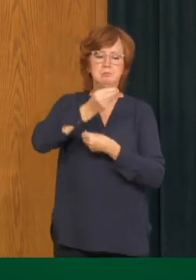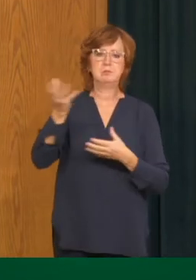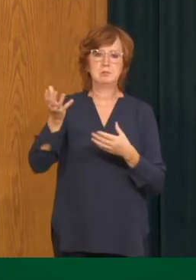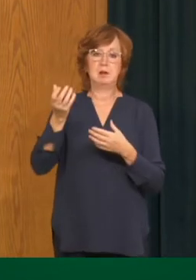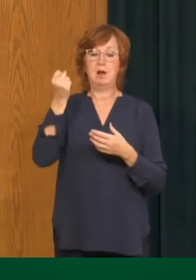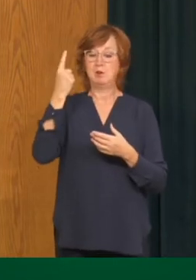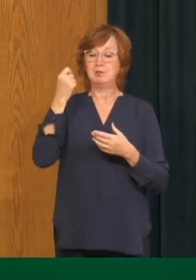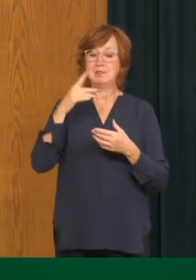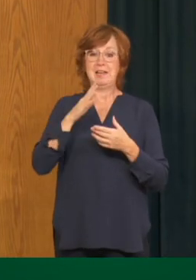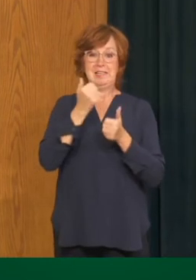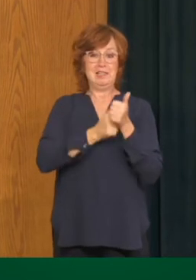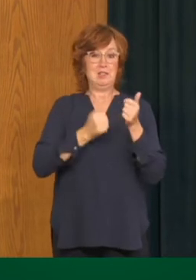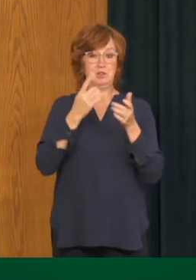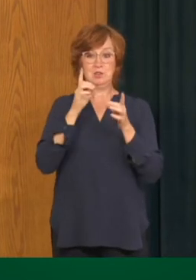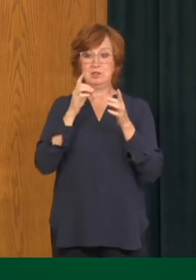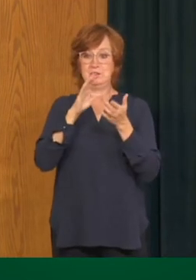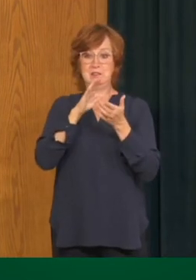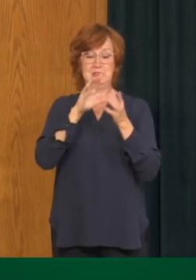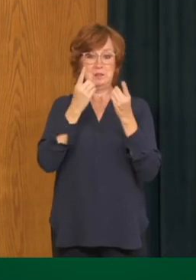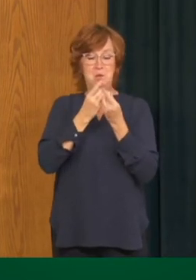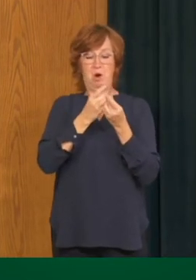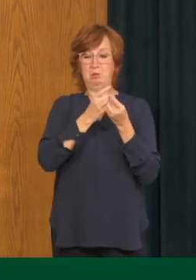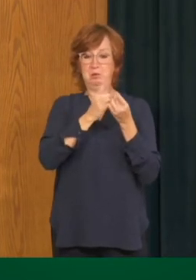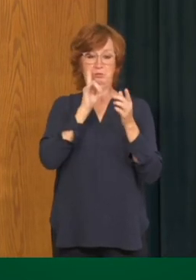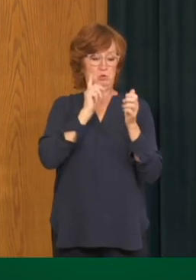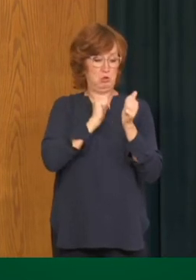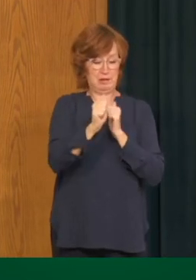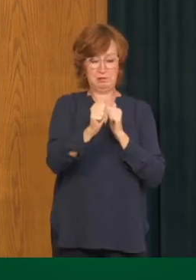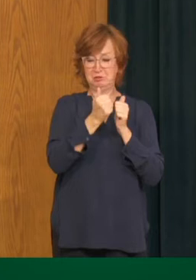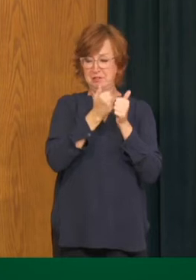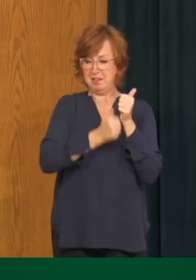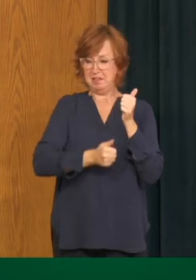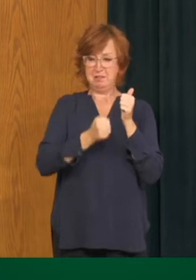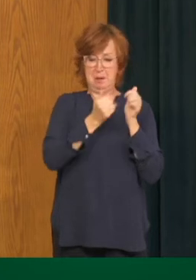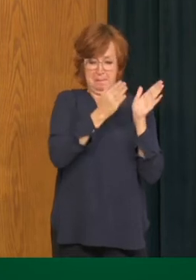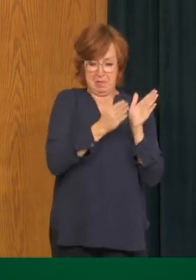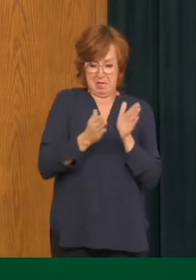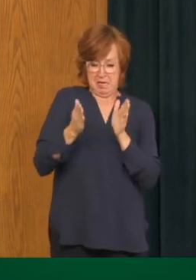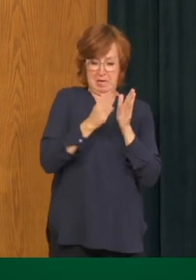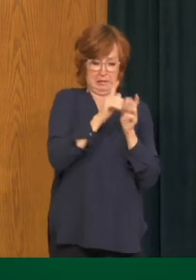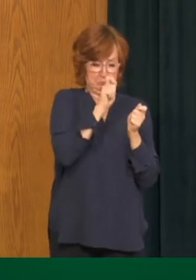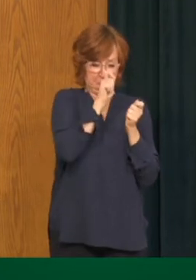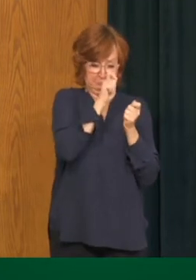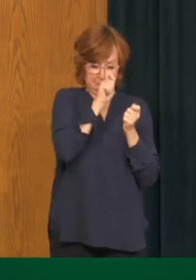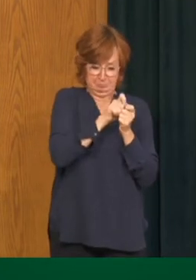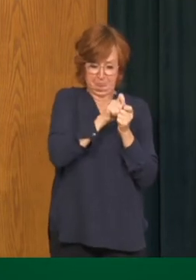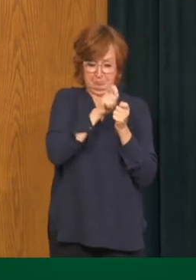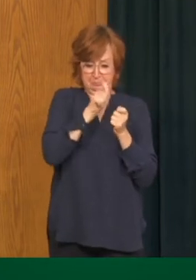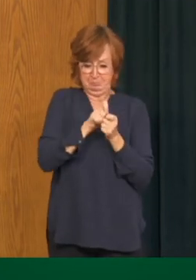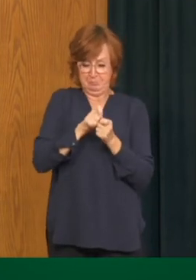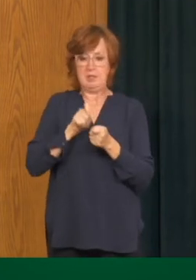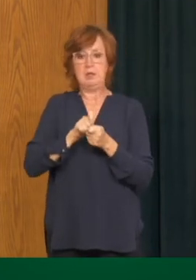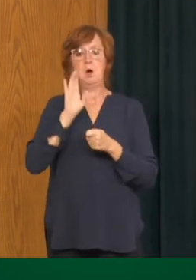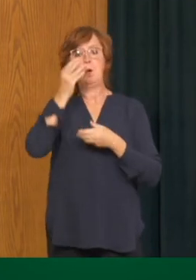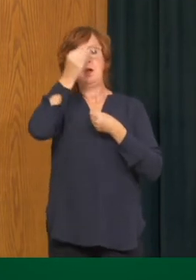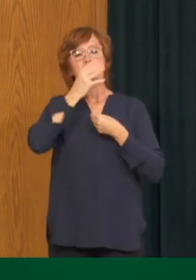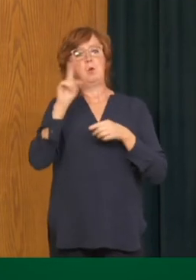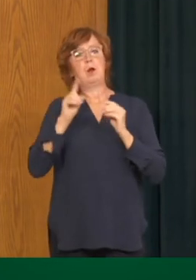being finalized, and they will be posted online and communicated to parents and students no later than August the